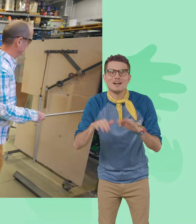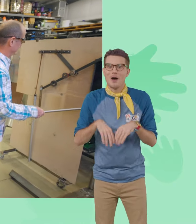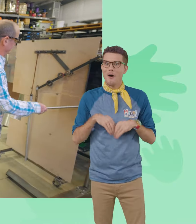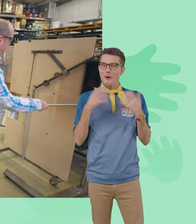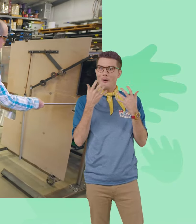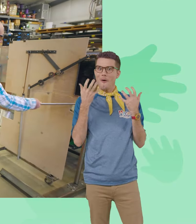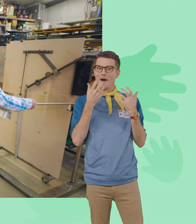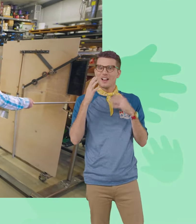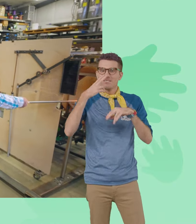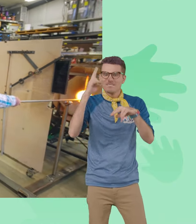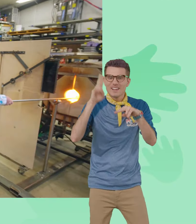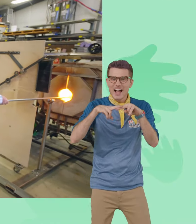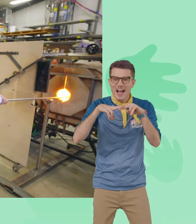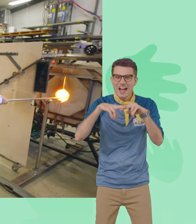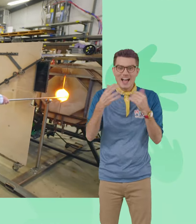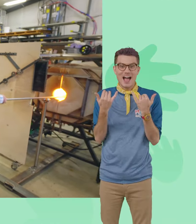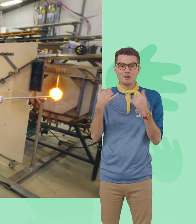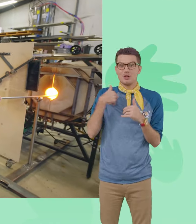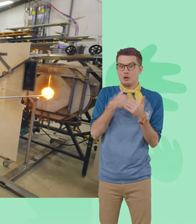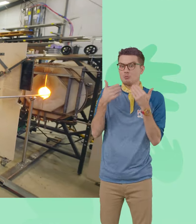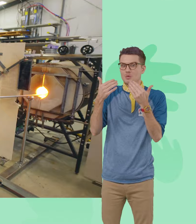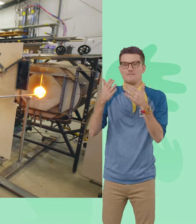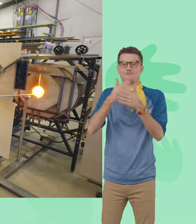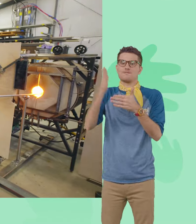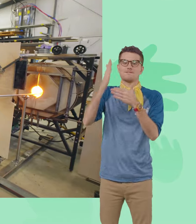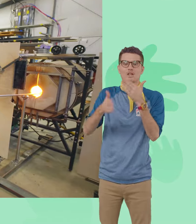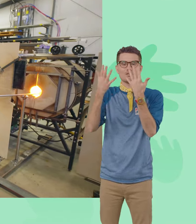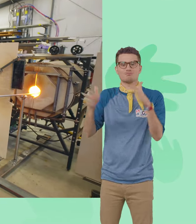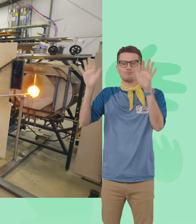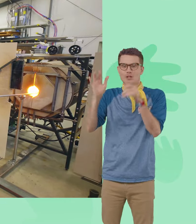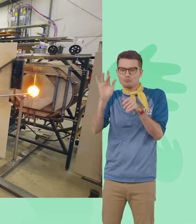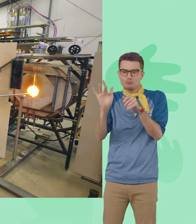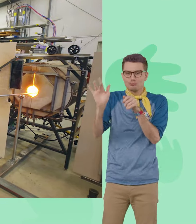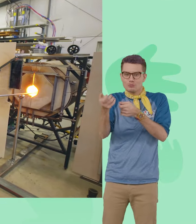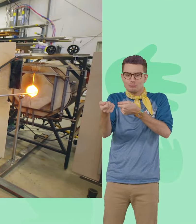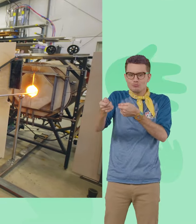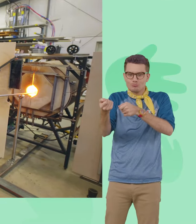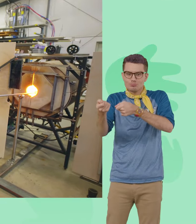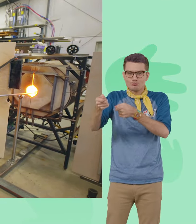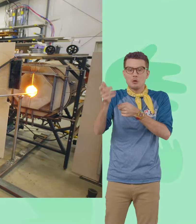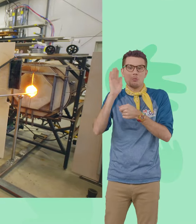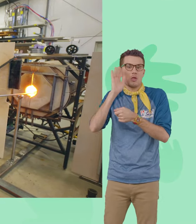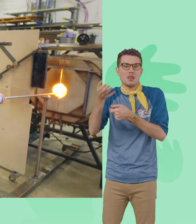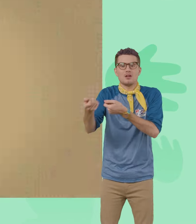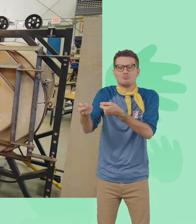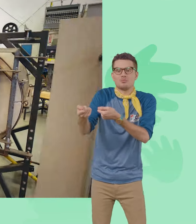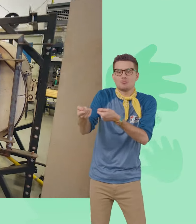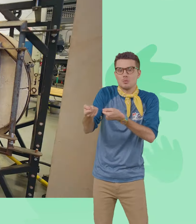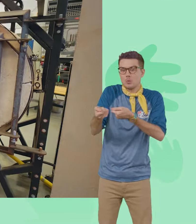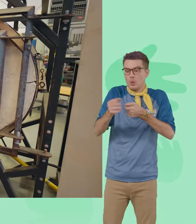Wow, that was so much fun. Now they're gonna do the finishing touches and then they're gonna pull it off of the metal rod.